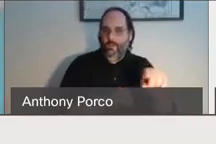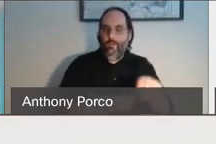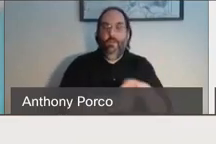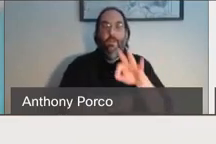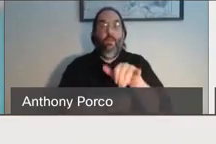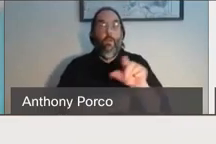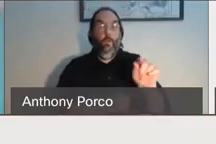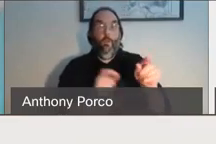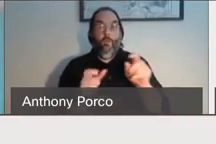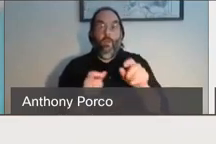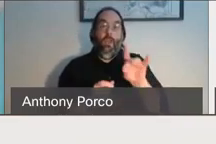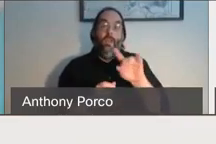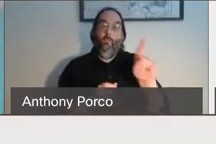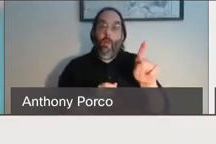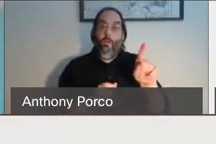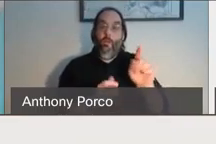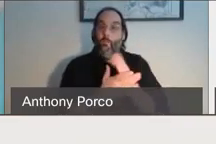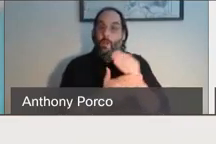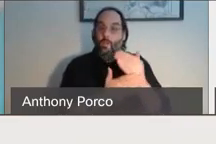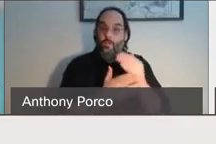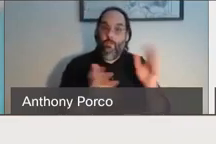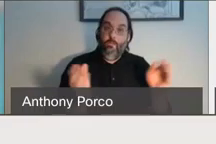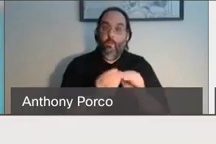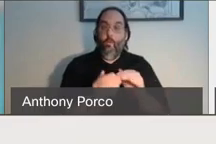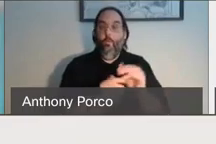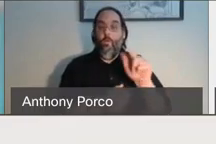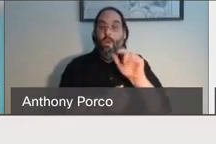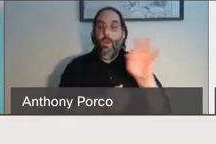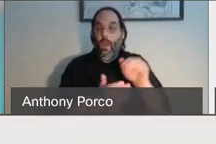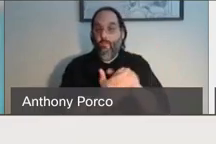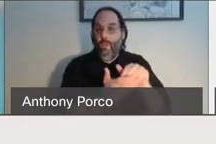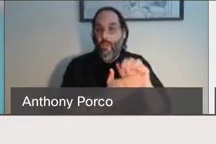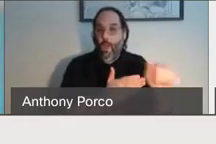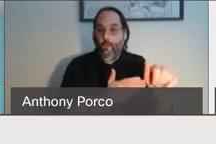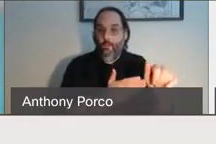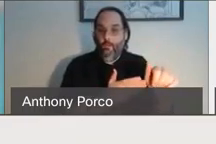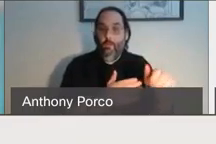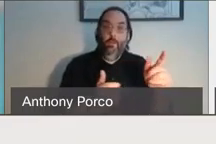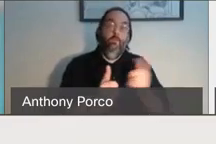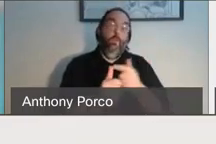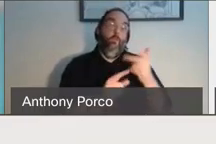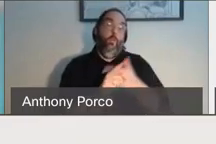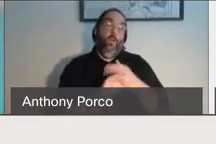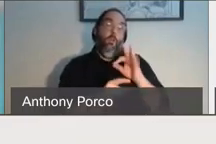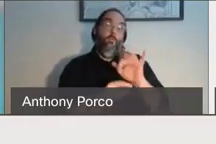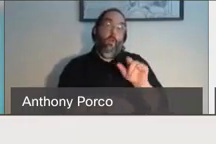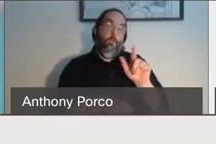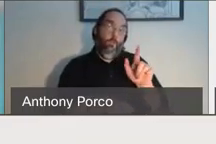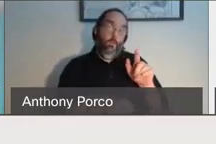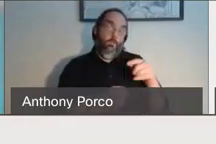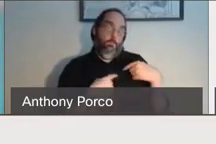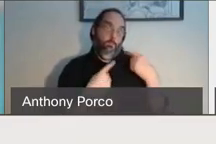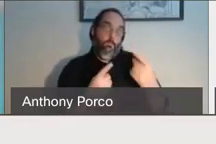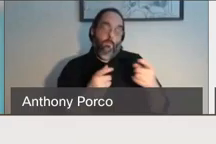we managed 81 provider budgets, which totaled over $29 million. And for the first quarter of FY21, we